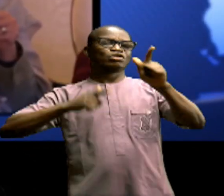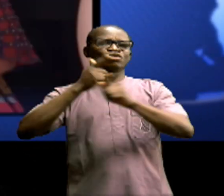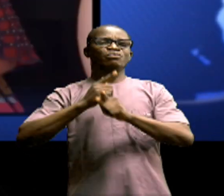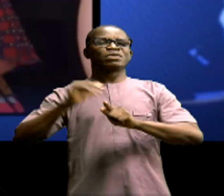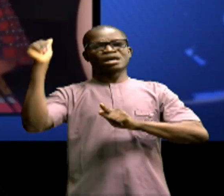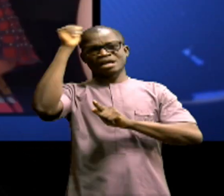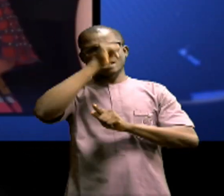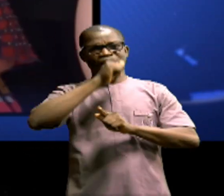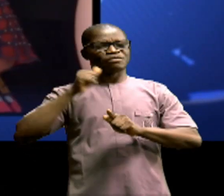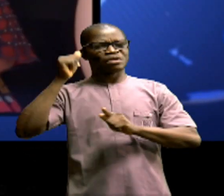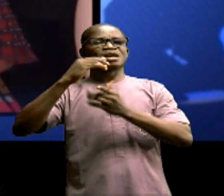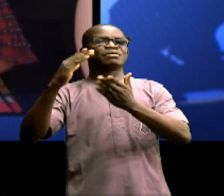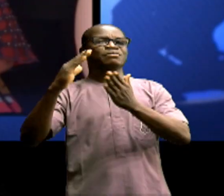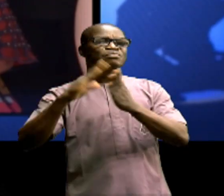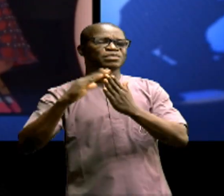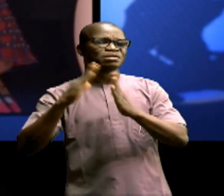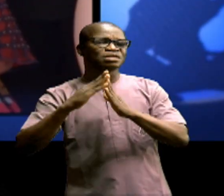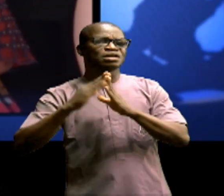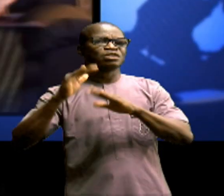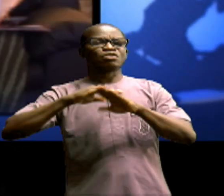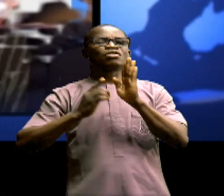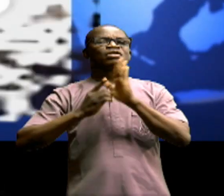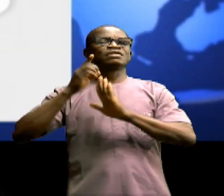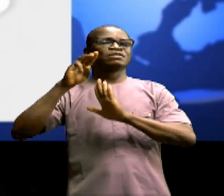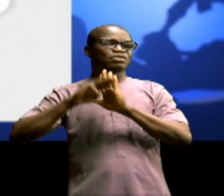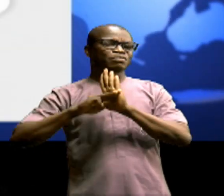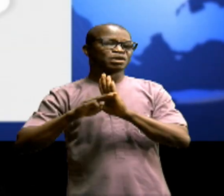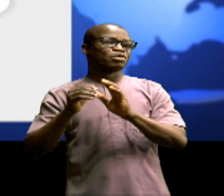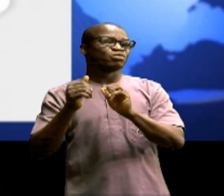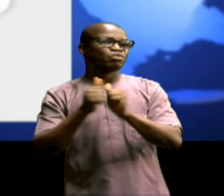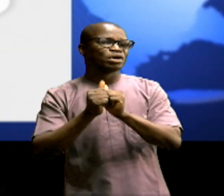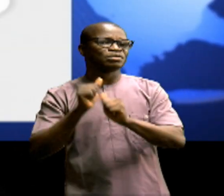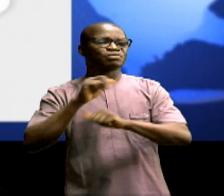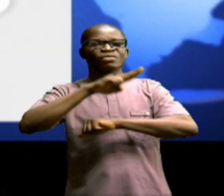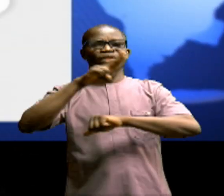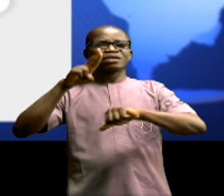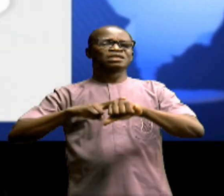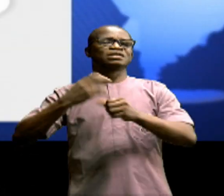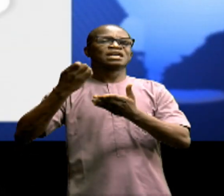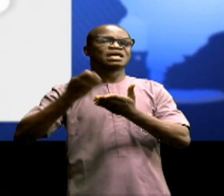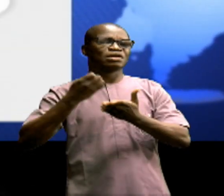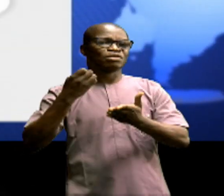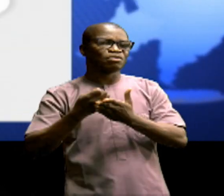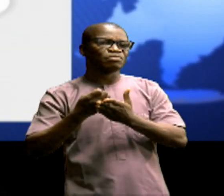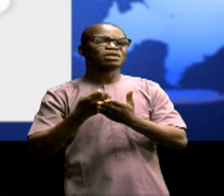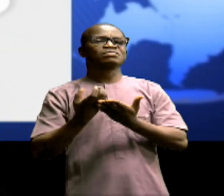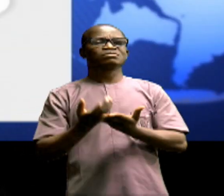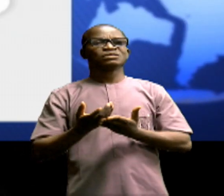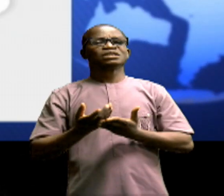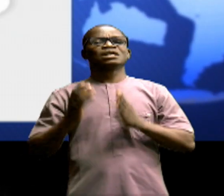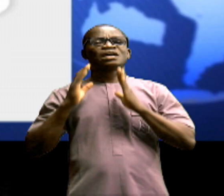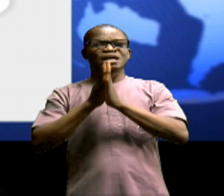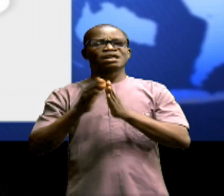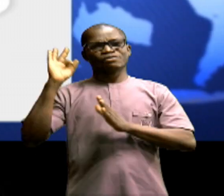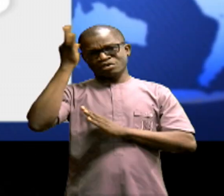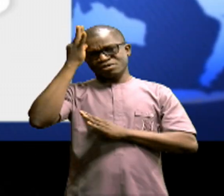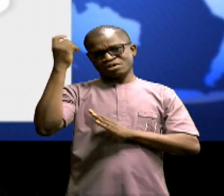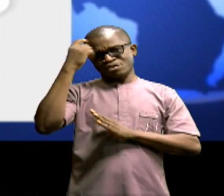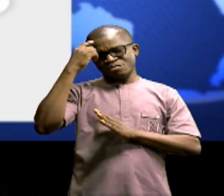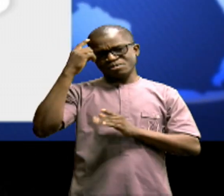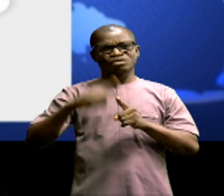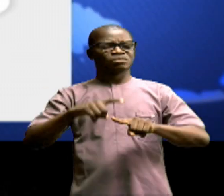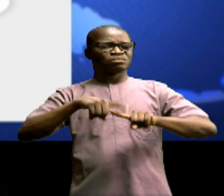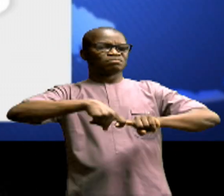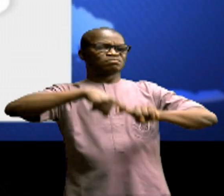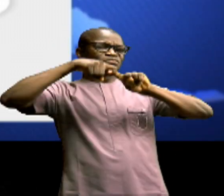Diaspora Symposium on Development. Plus, National Economic Council asks federal government to put on hold the